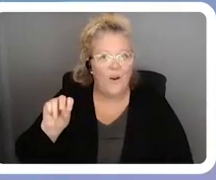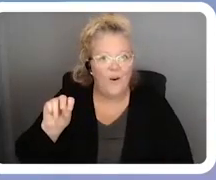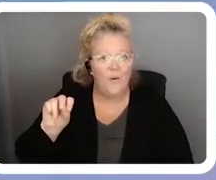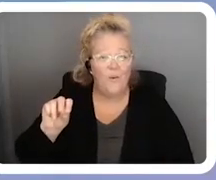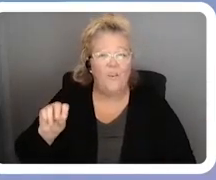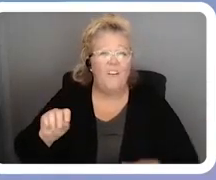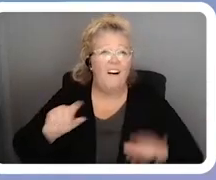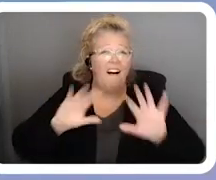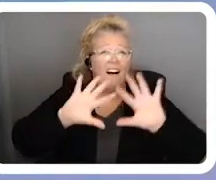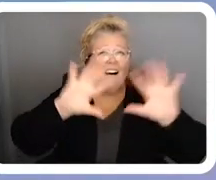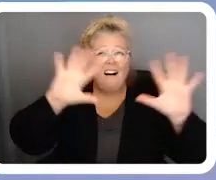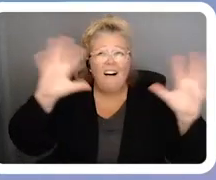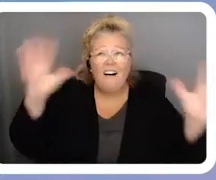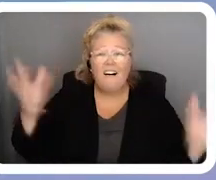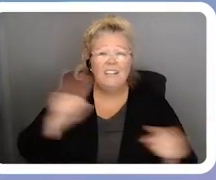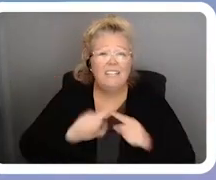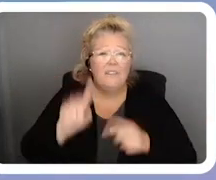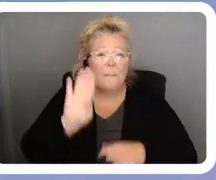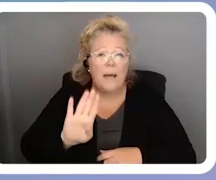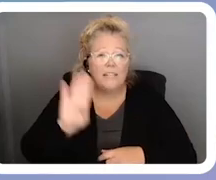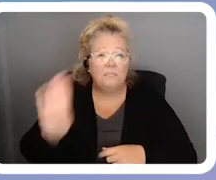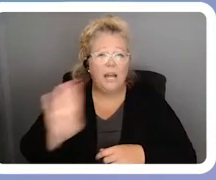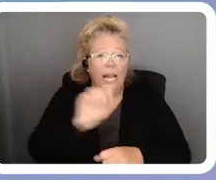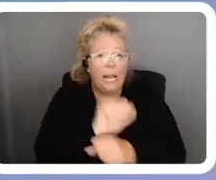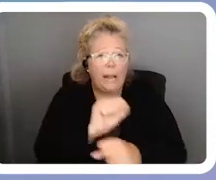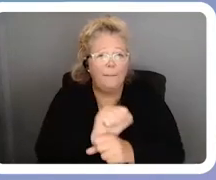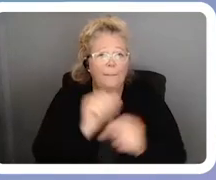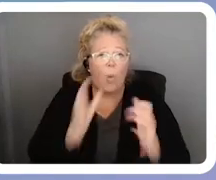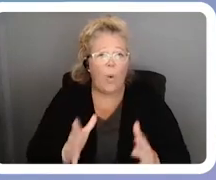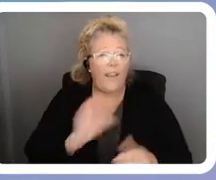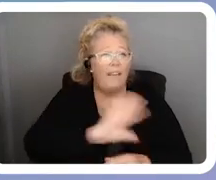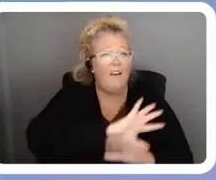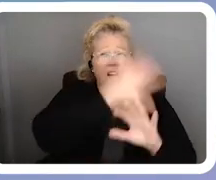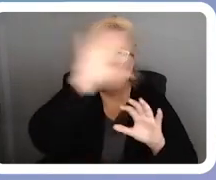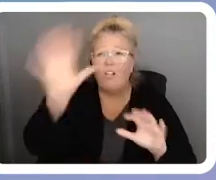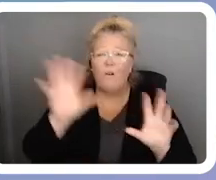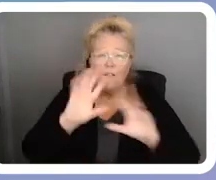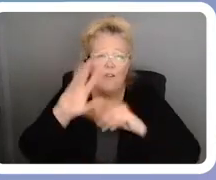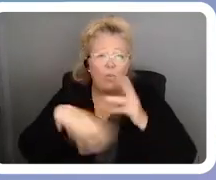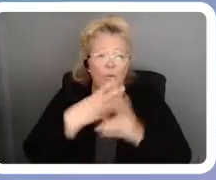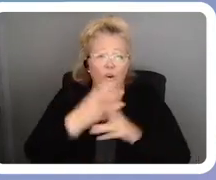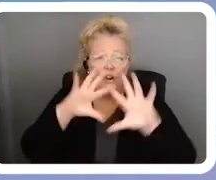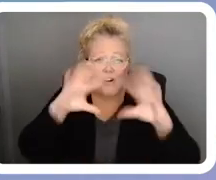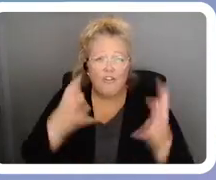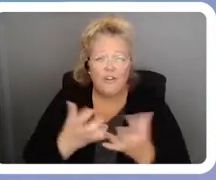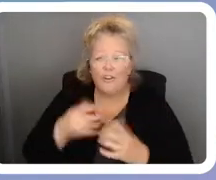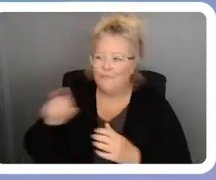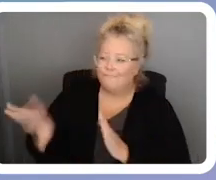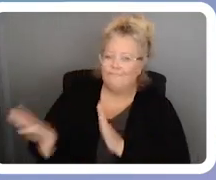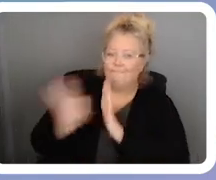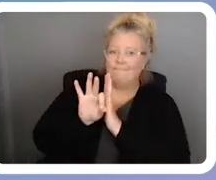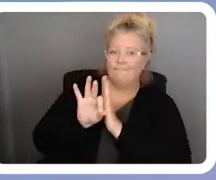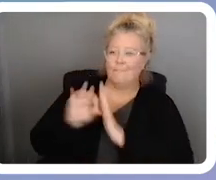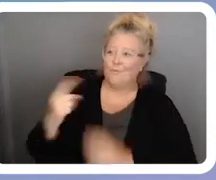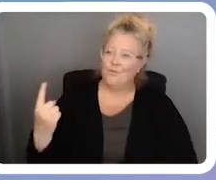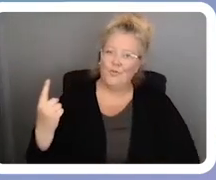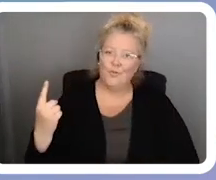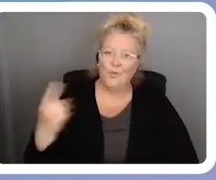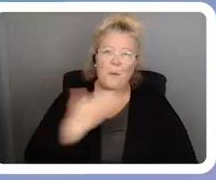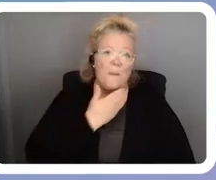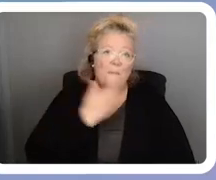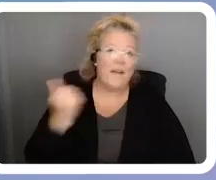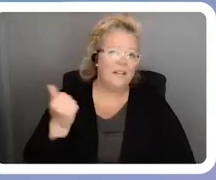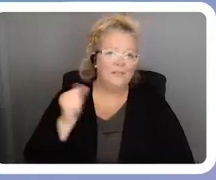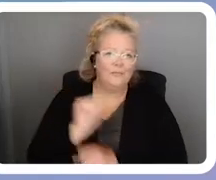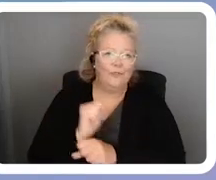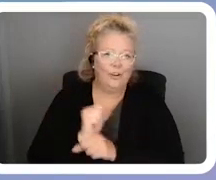Best Buddies employees that we have all around the world, you are our Employee of the Year. And we are so grateful for your service and everything you've done